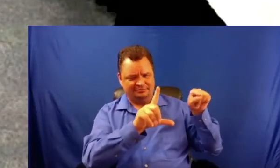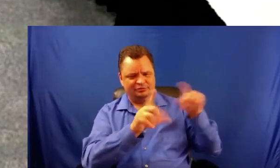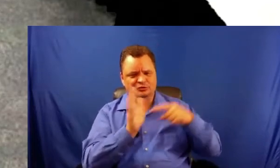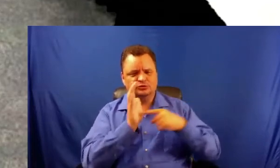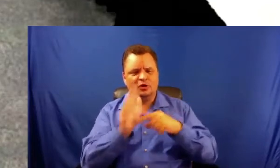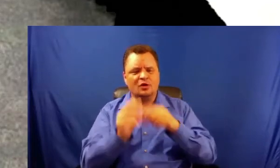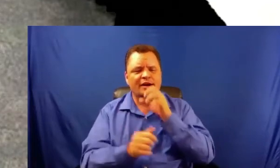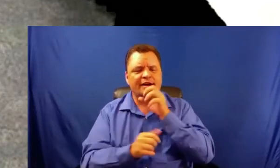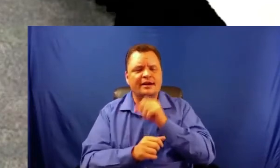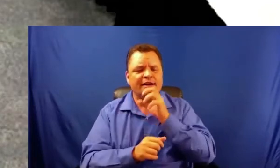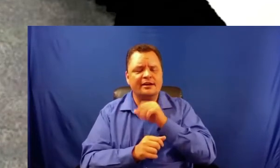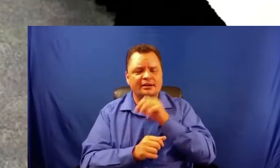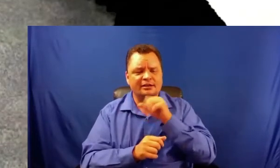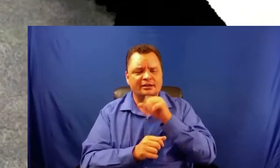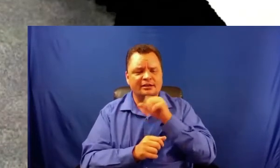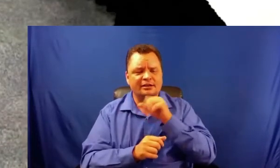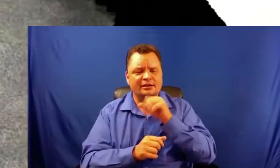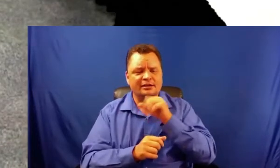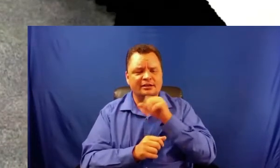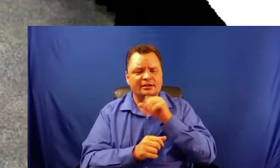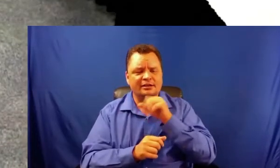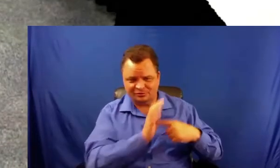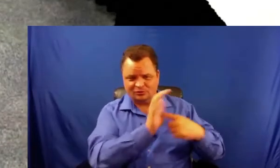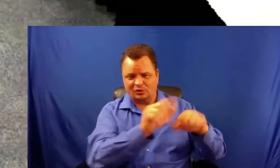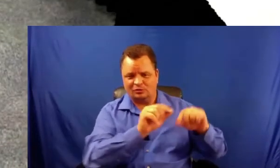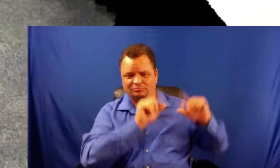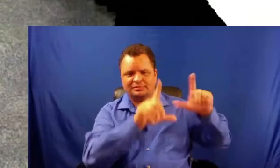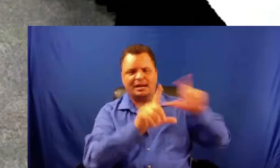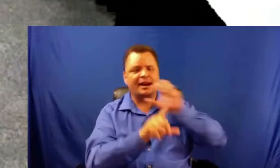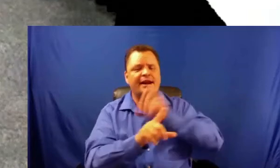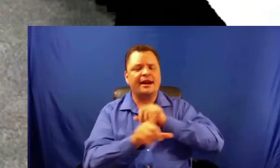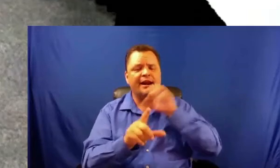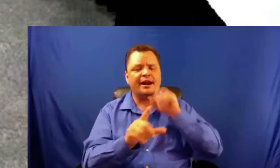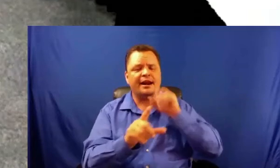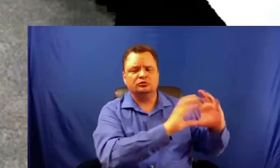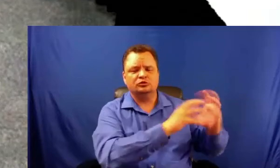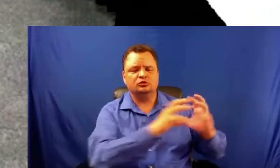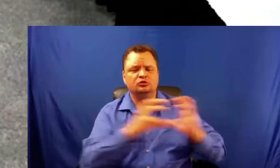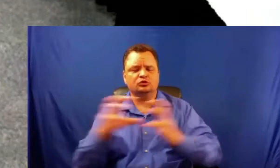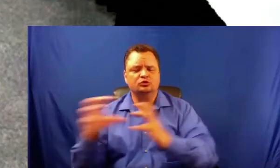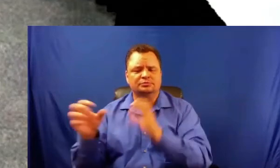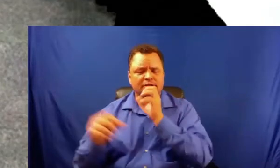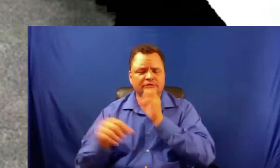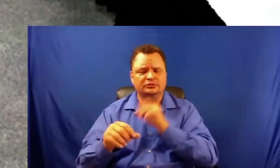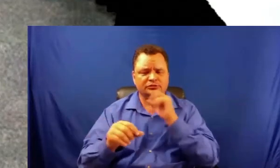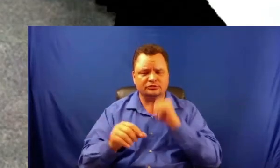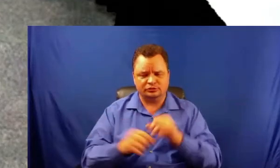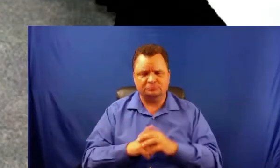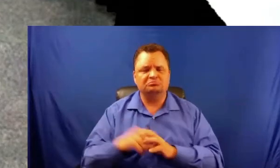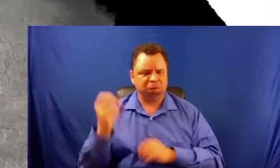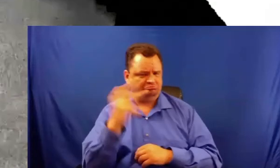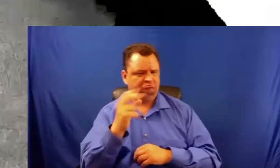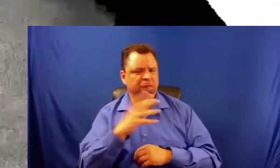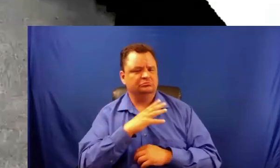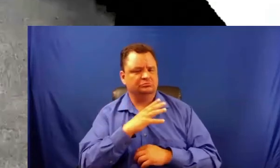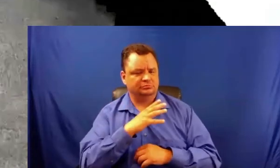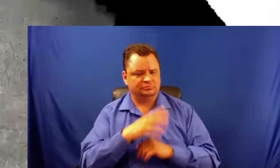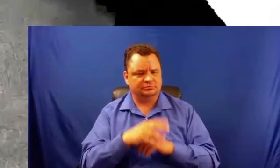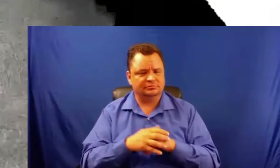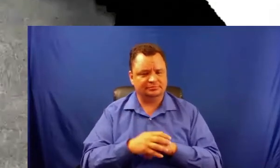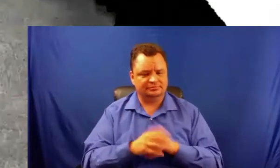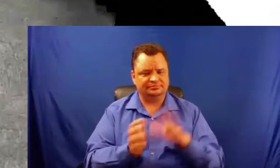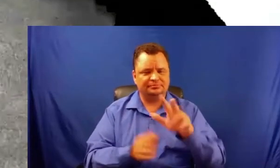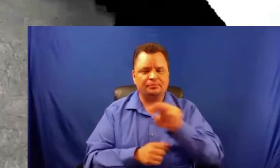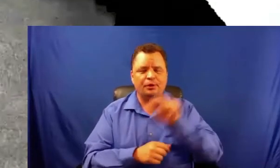deck. Okay. Doris, you had a question? I was just going to say on Susan's report on page 29, I noted